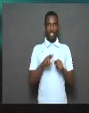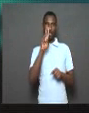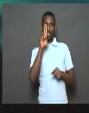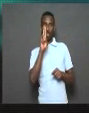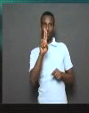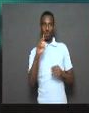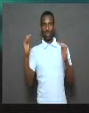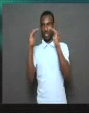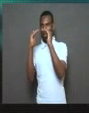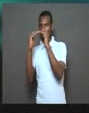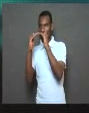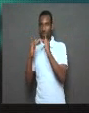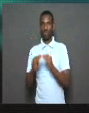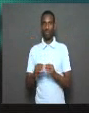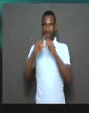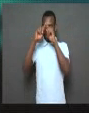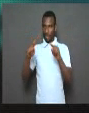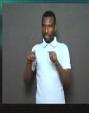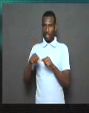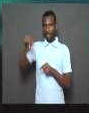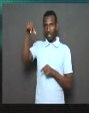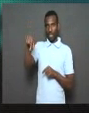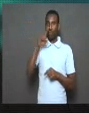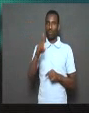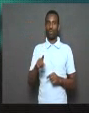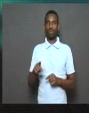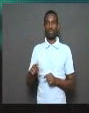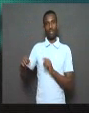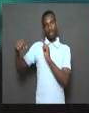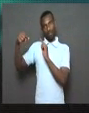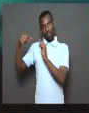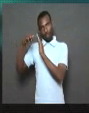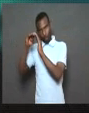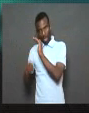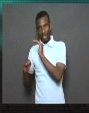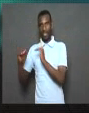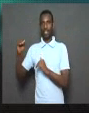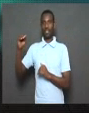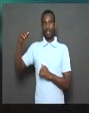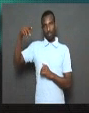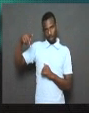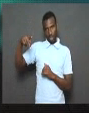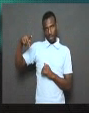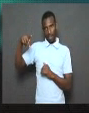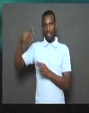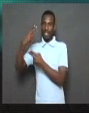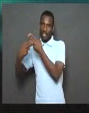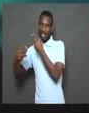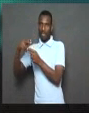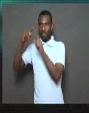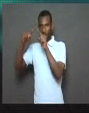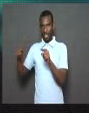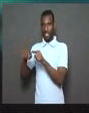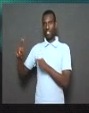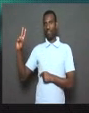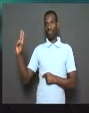U is equal to delta Q minus P